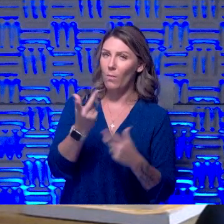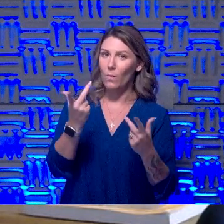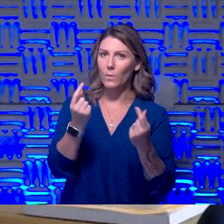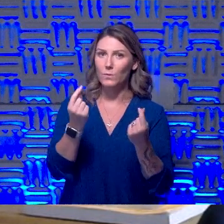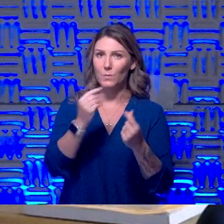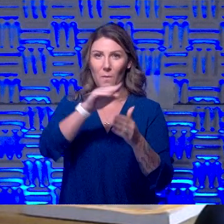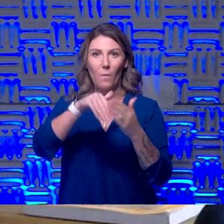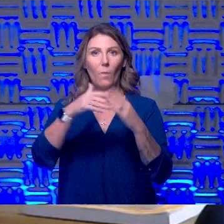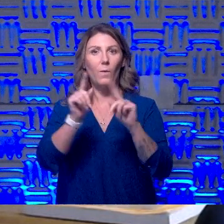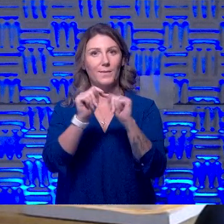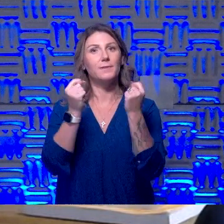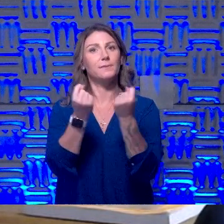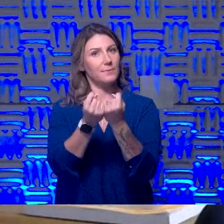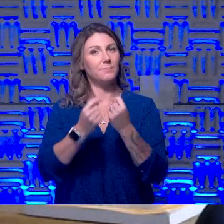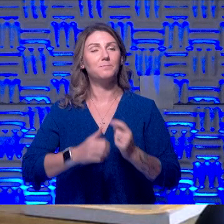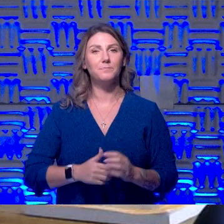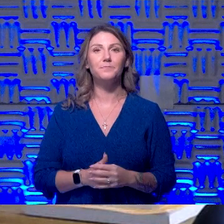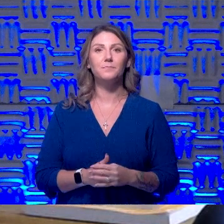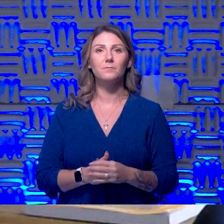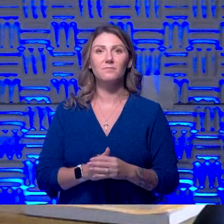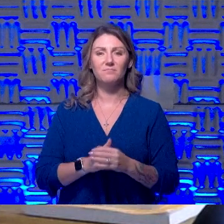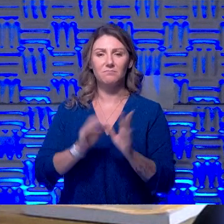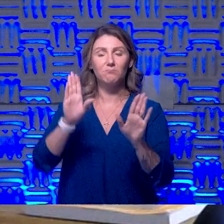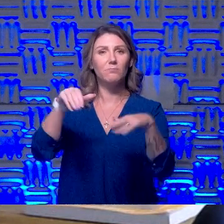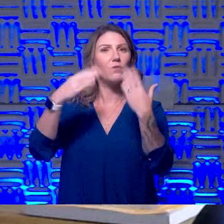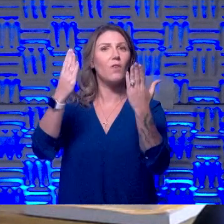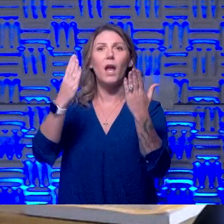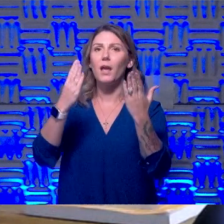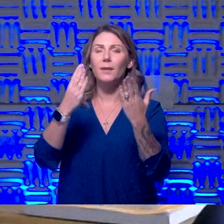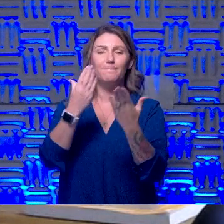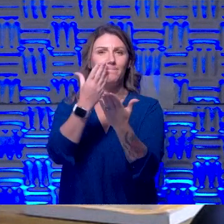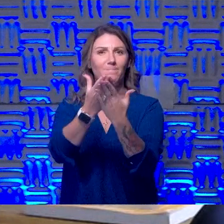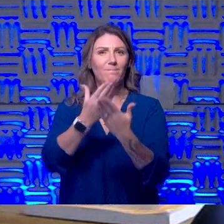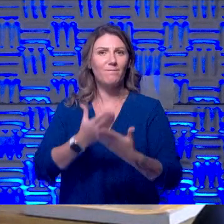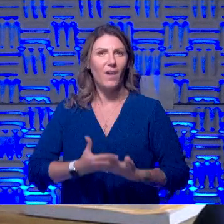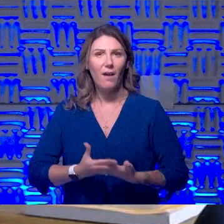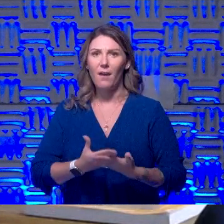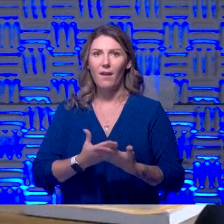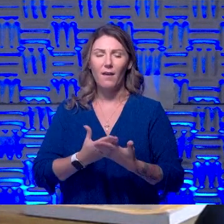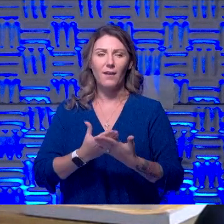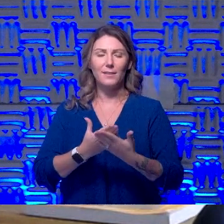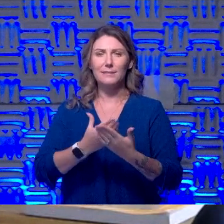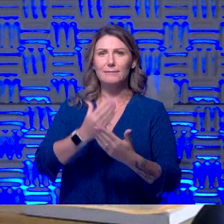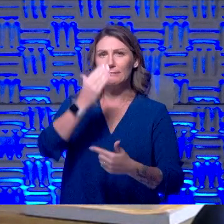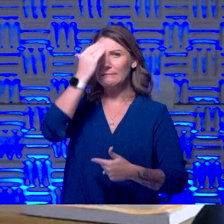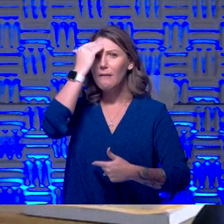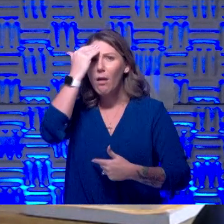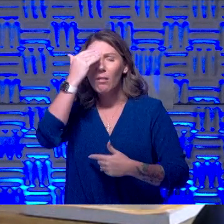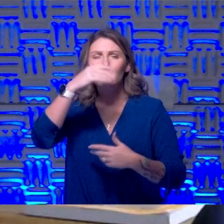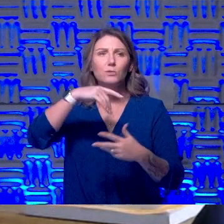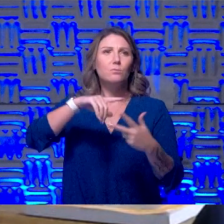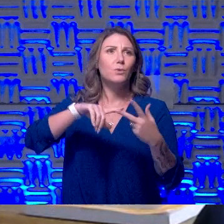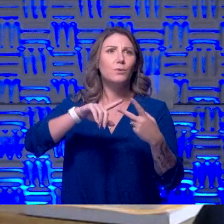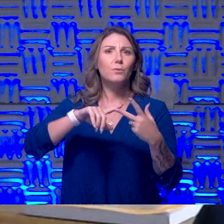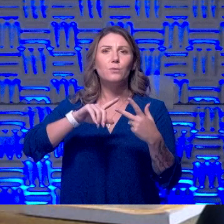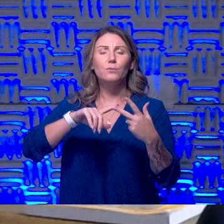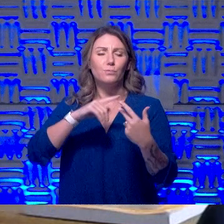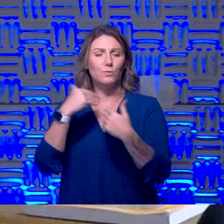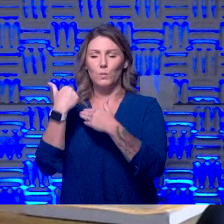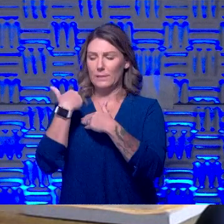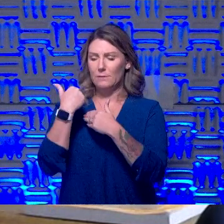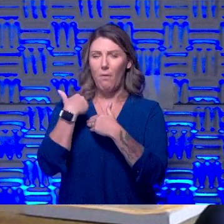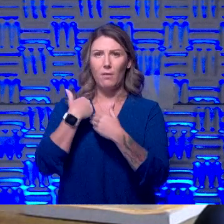entire team for providing a fact-based, knowledgeable,